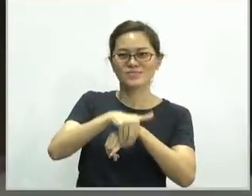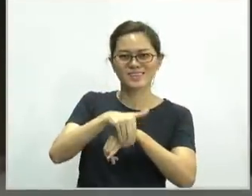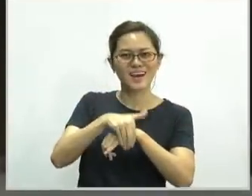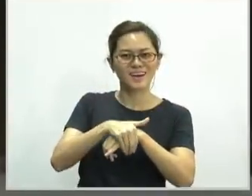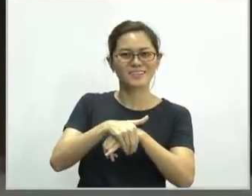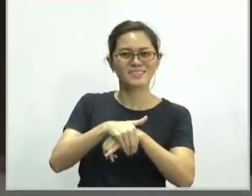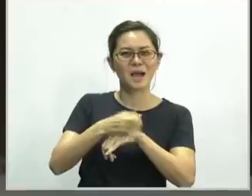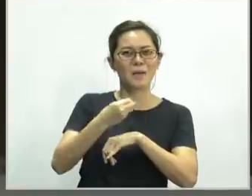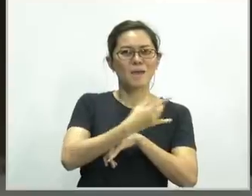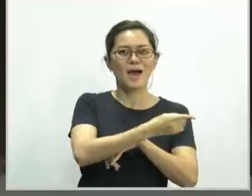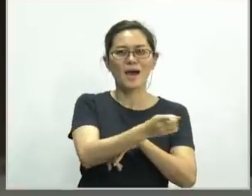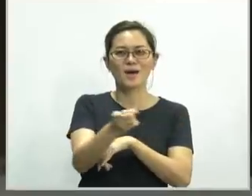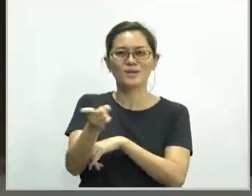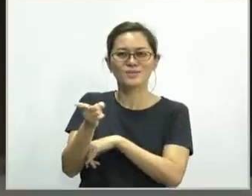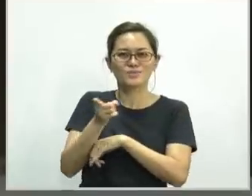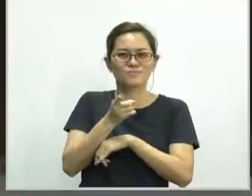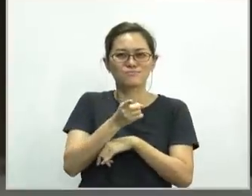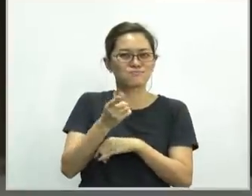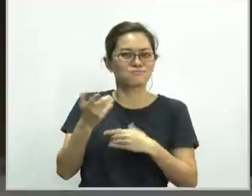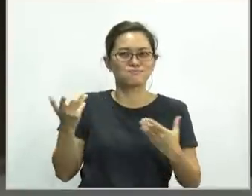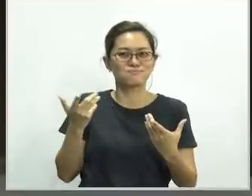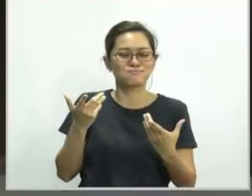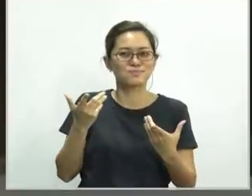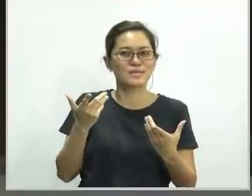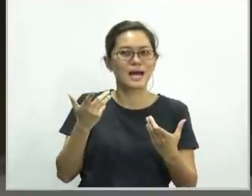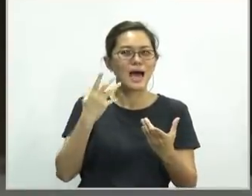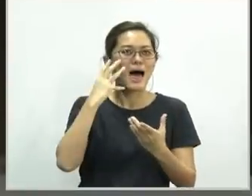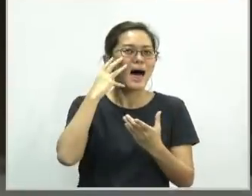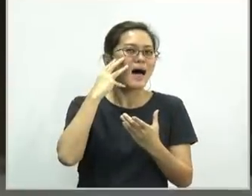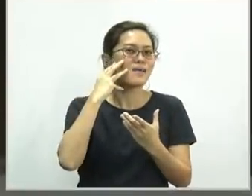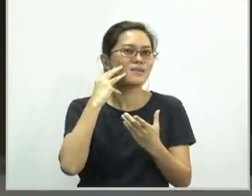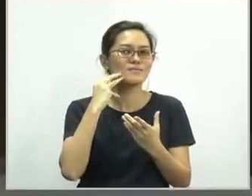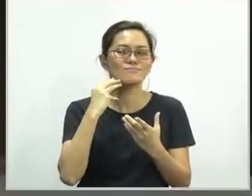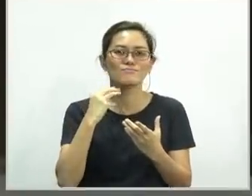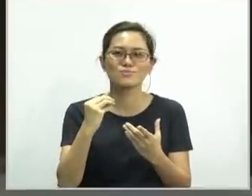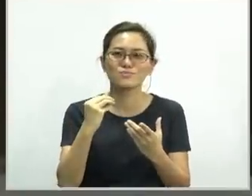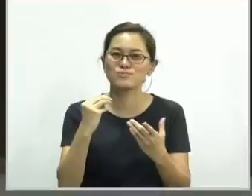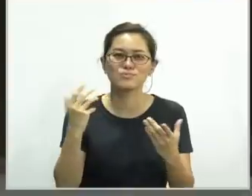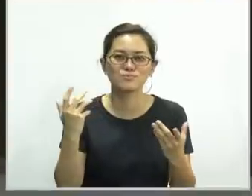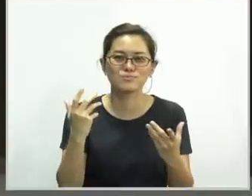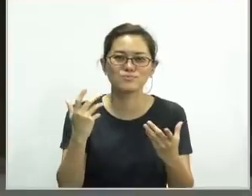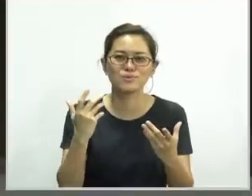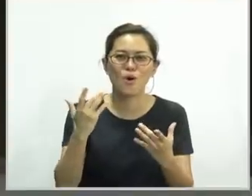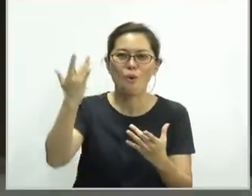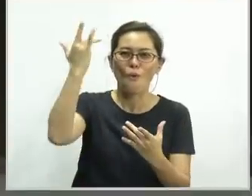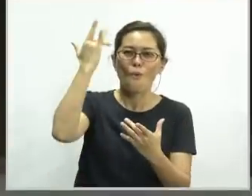many of us are going to experience a powerful touch